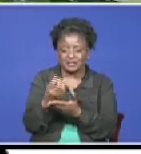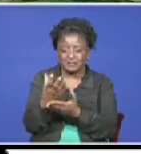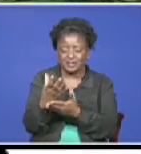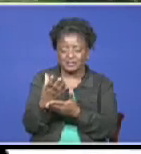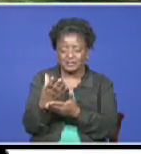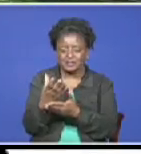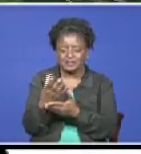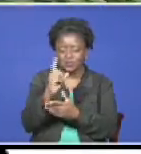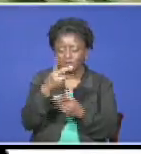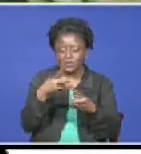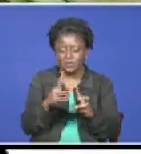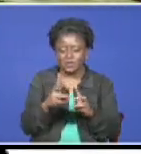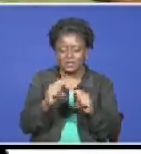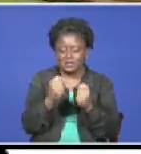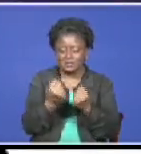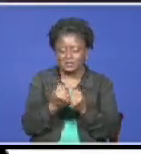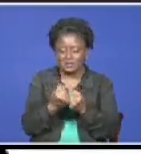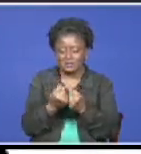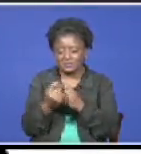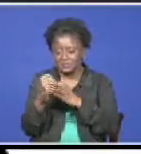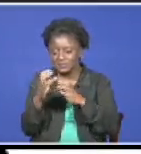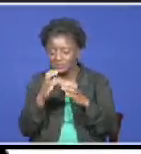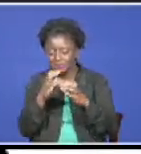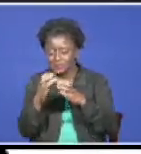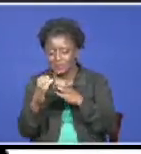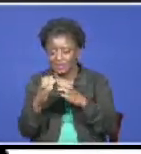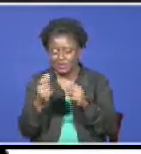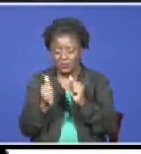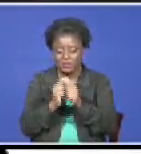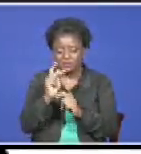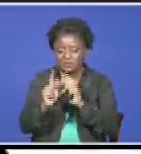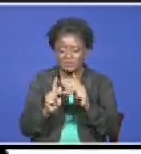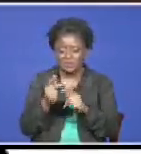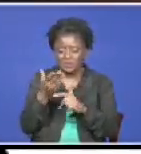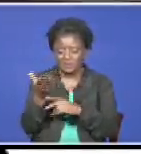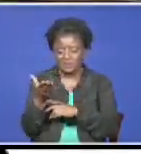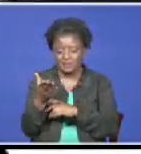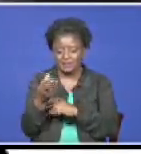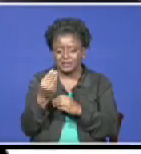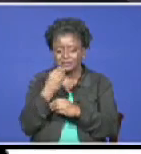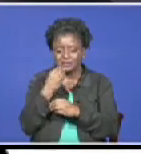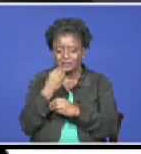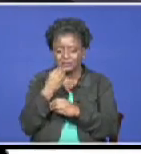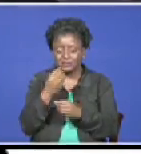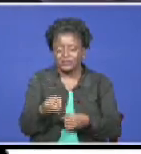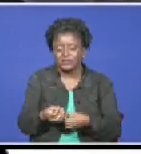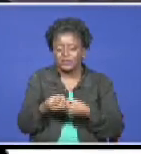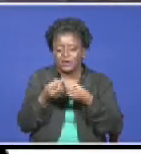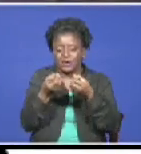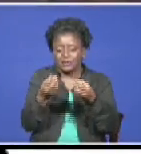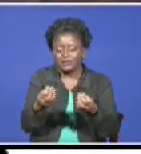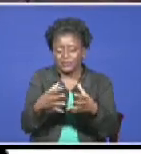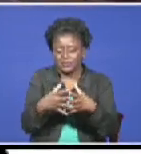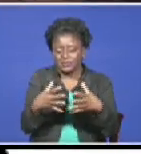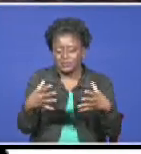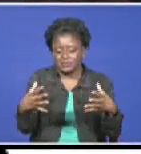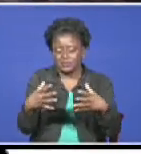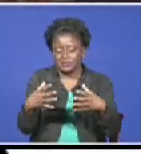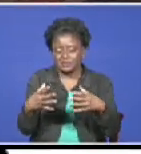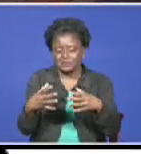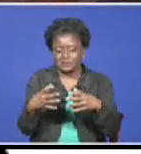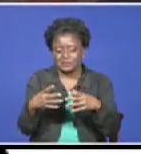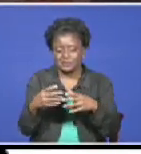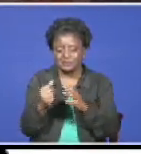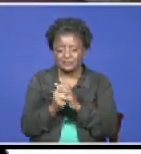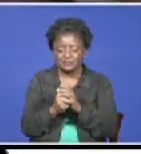to interact with those in attendance. The food offerings were vast. Team captain is Chef Jamal Small, who will be attending